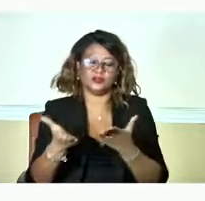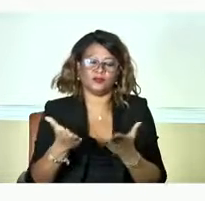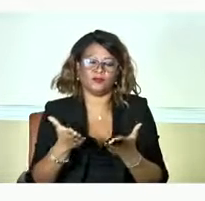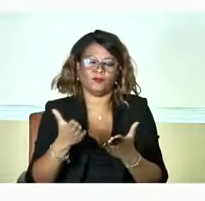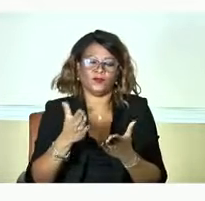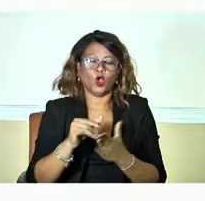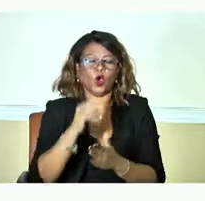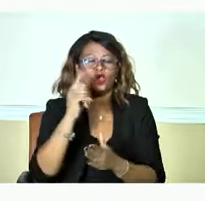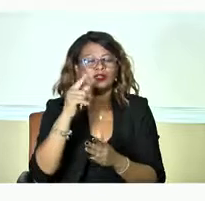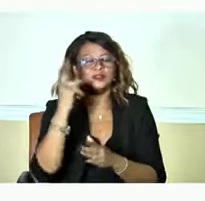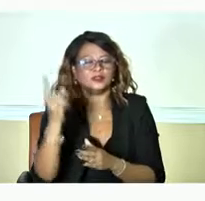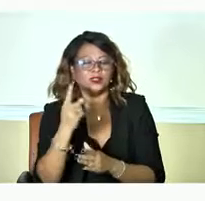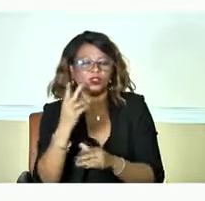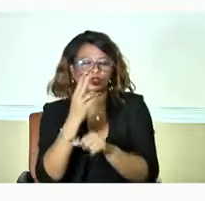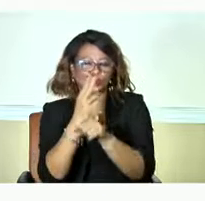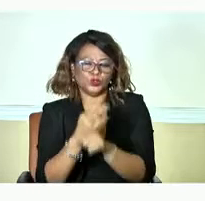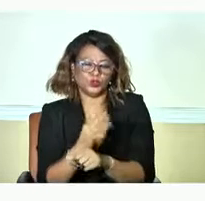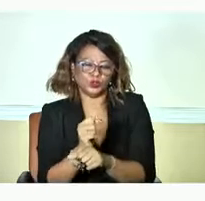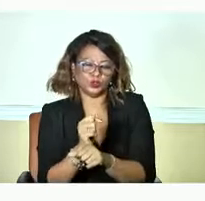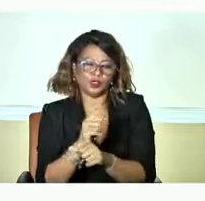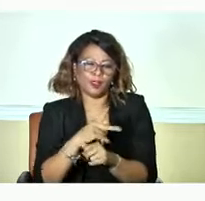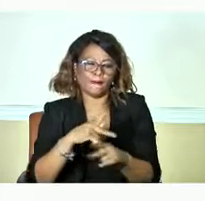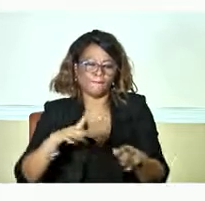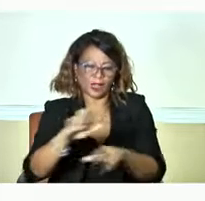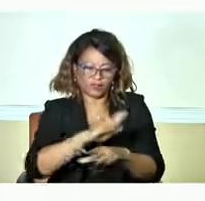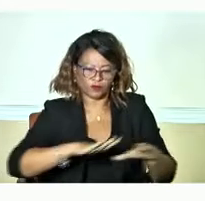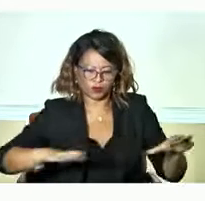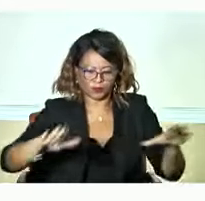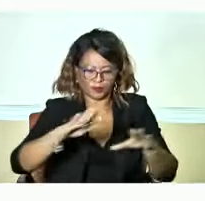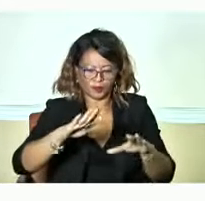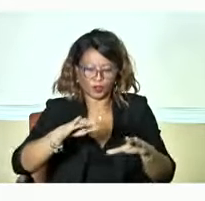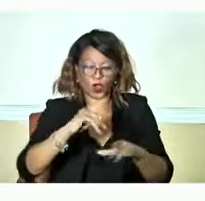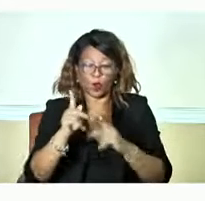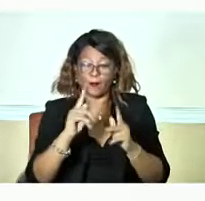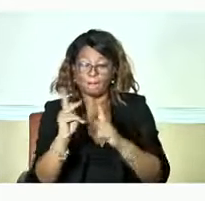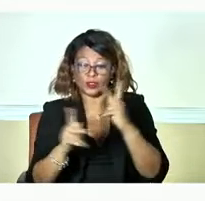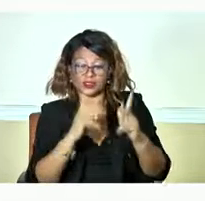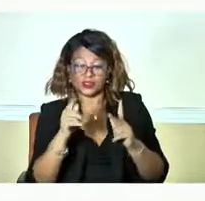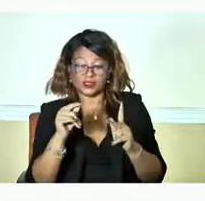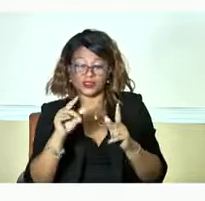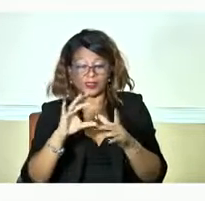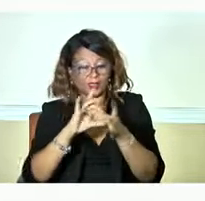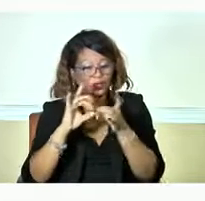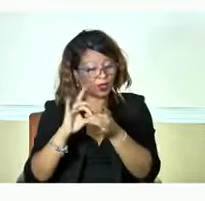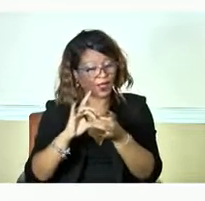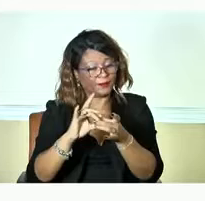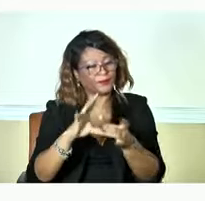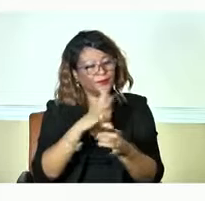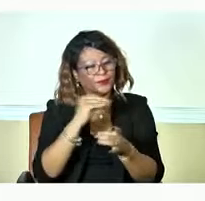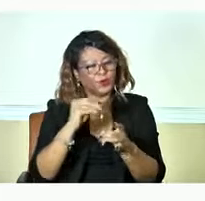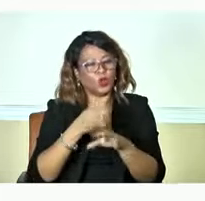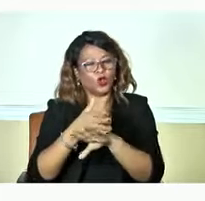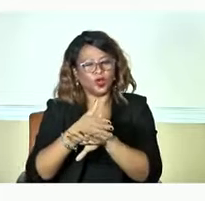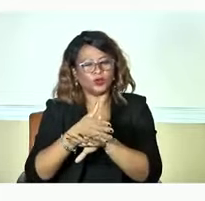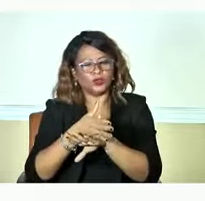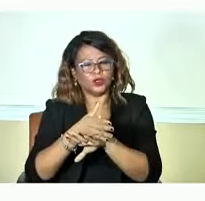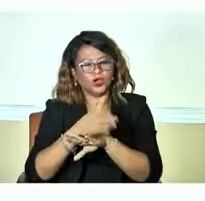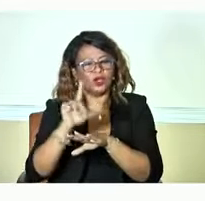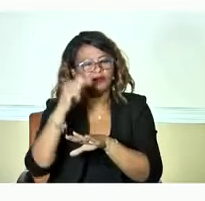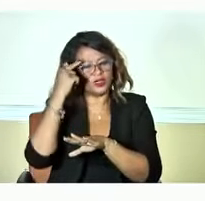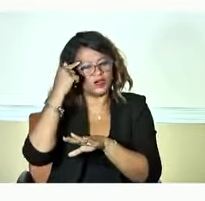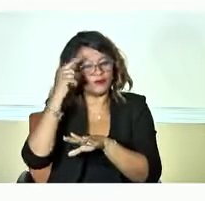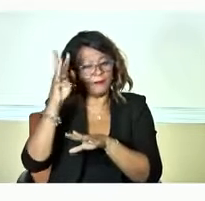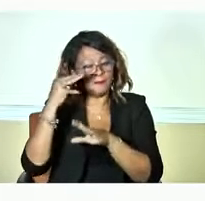a single-use platform where persons can interact with a large cross-section of